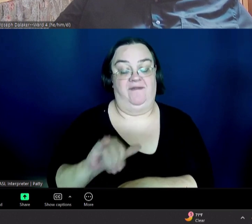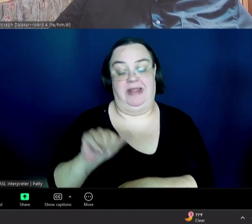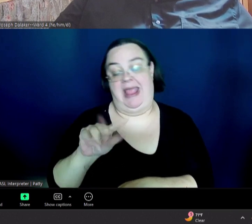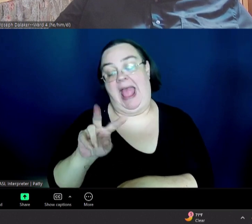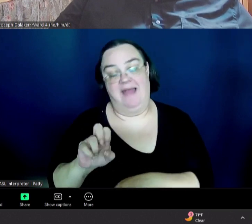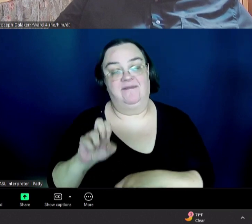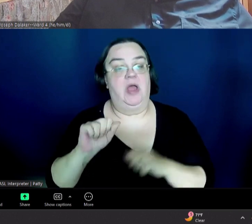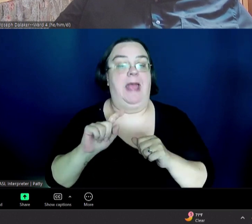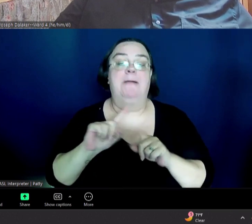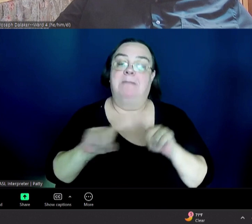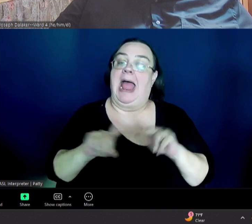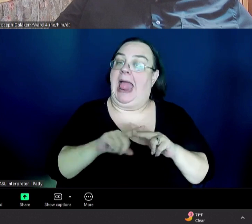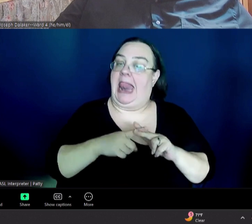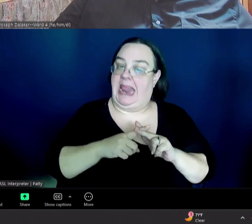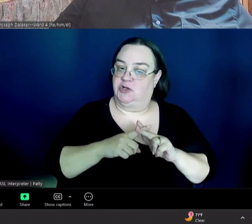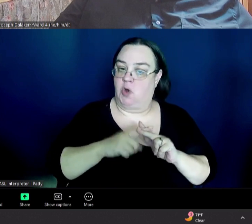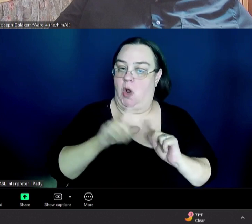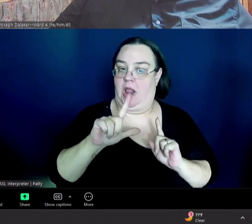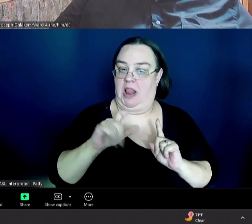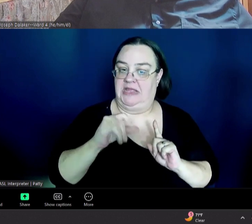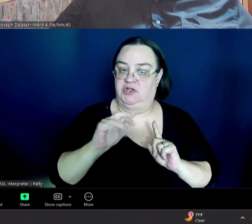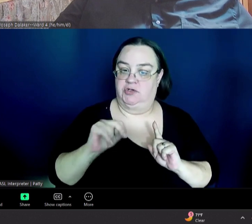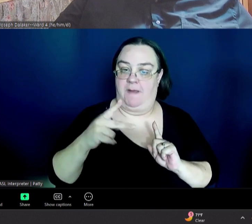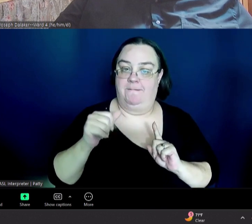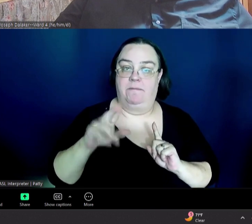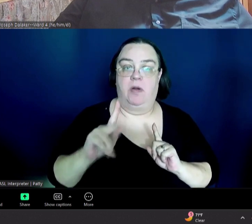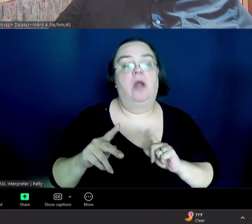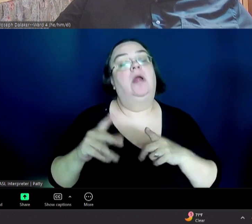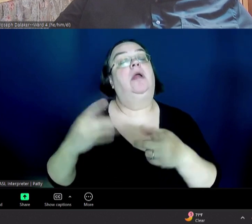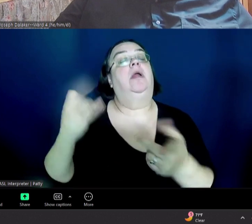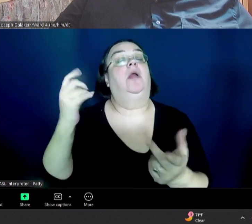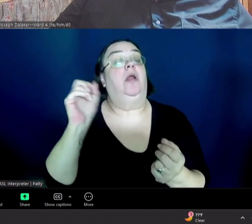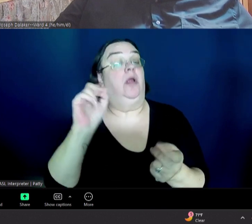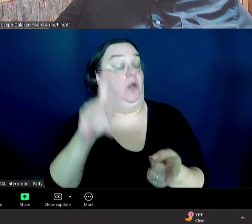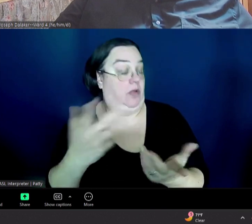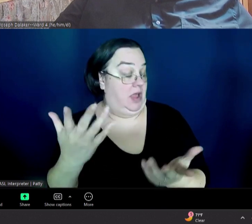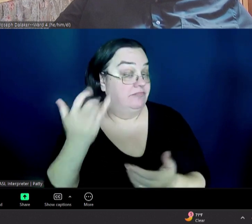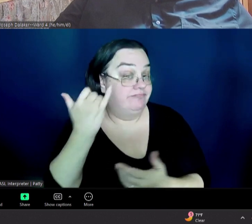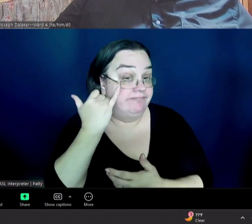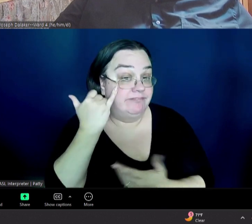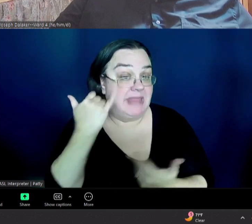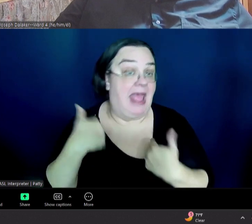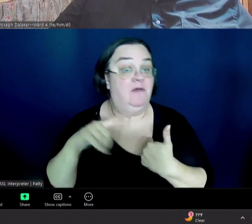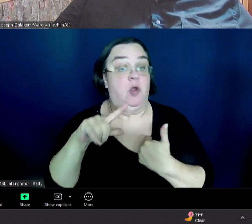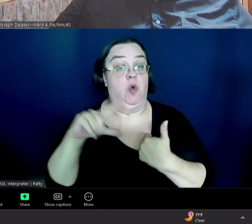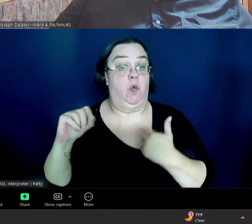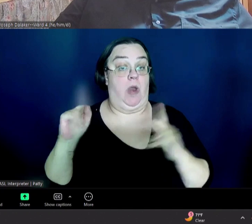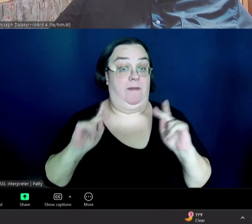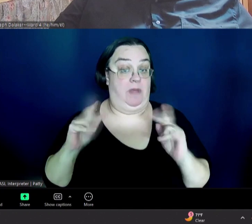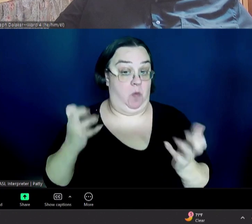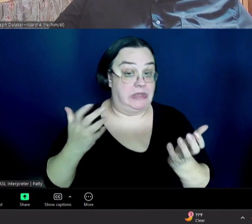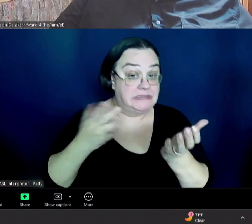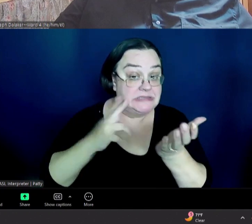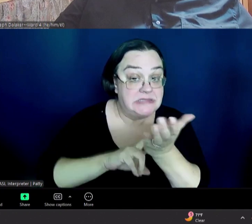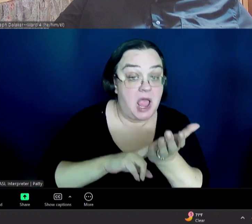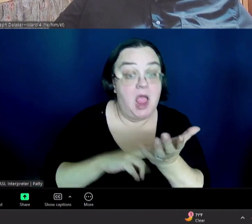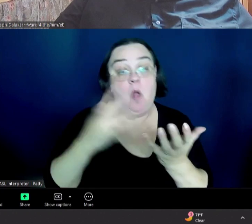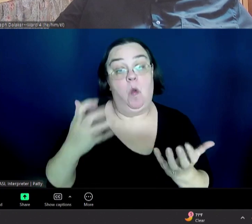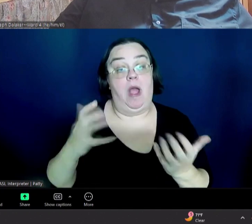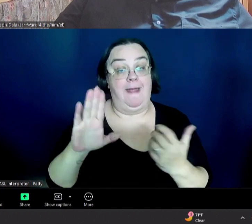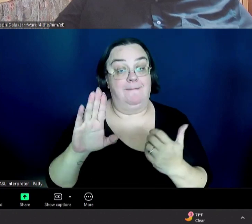for Legion Park. All right. Suppose we get 20 people want to sign up, want to get a banner right